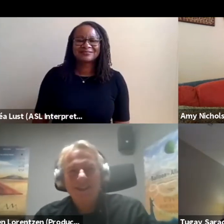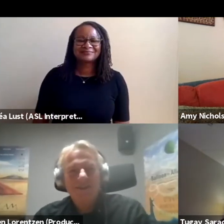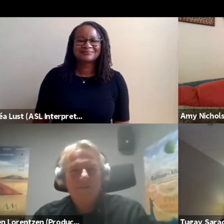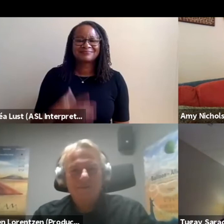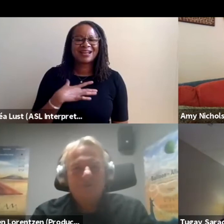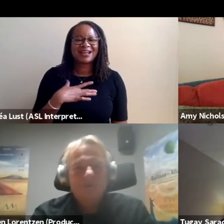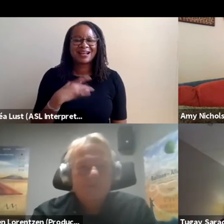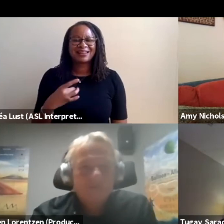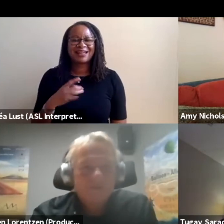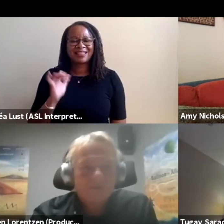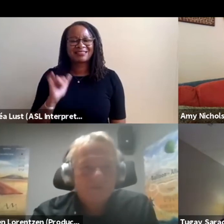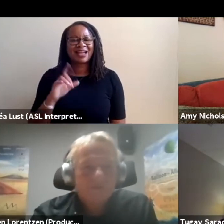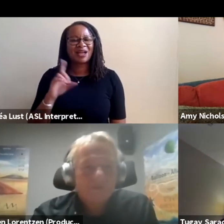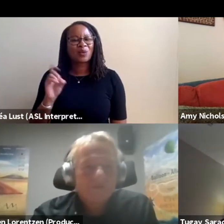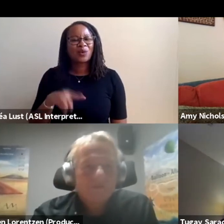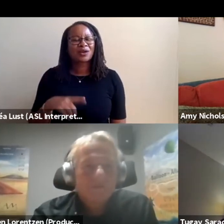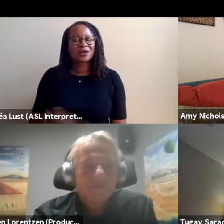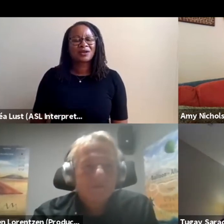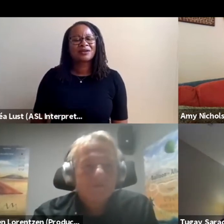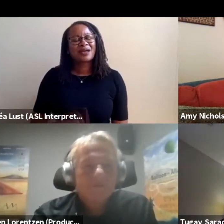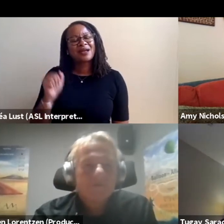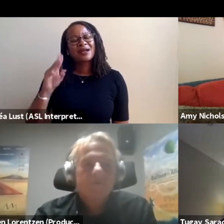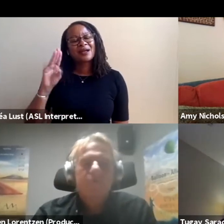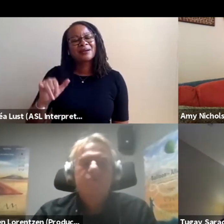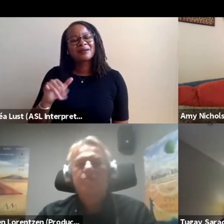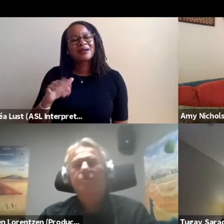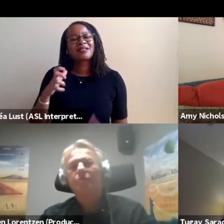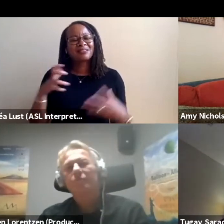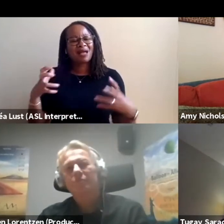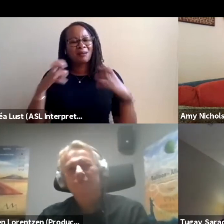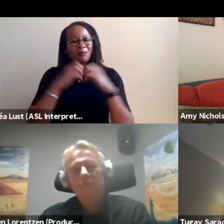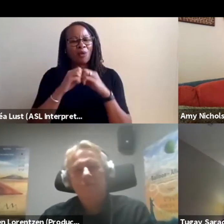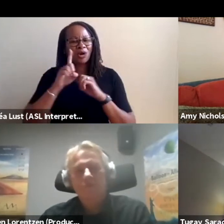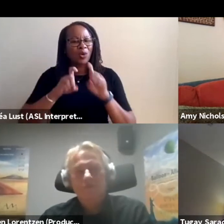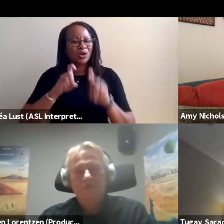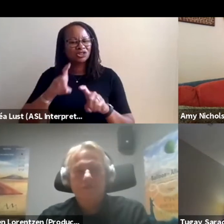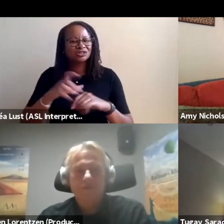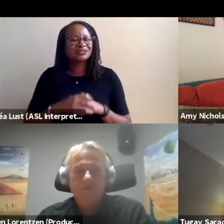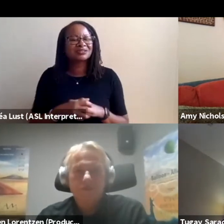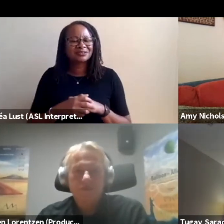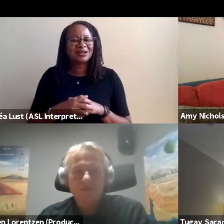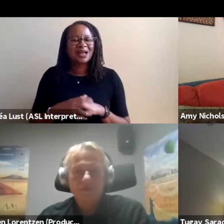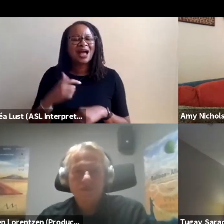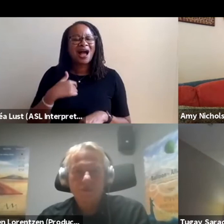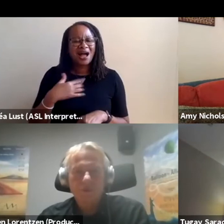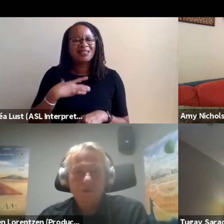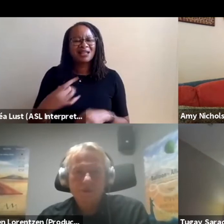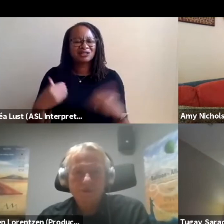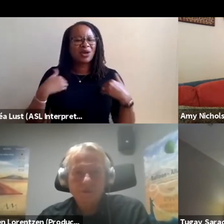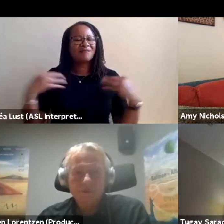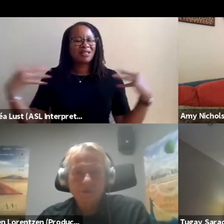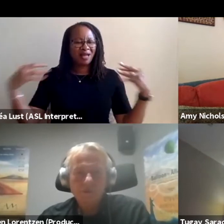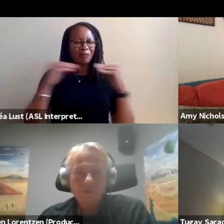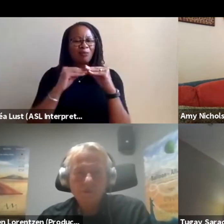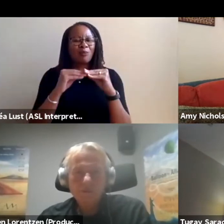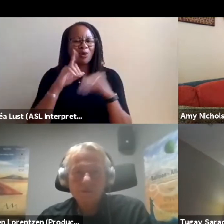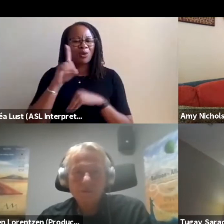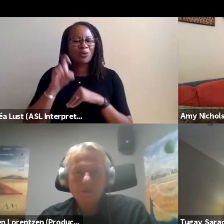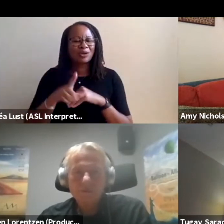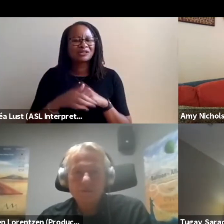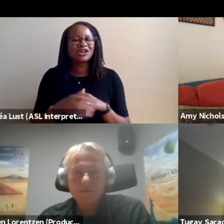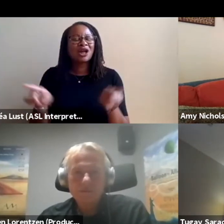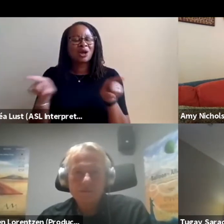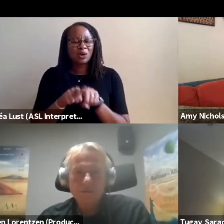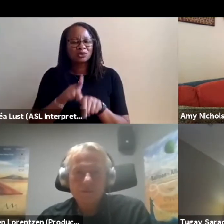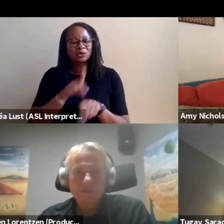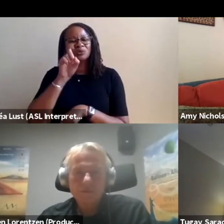this what you said, Amy, that there are much more questions. I like to have much more questions, and also the question